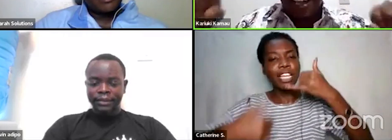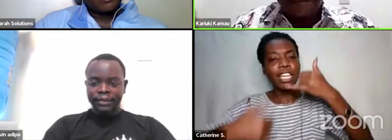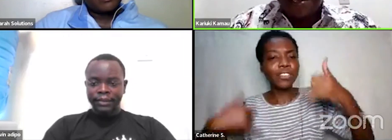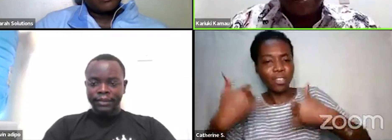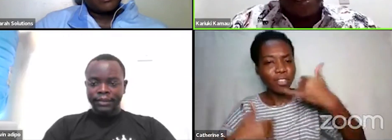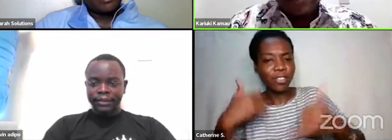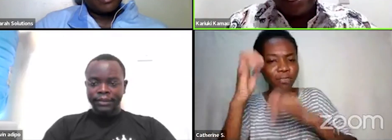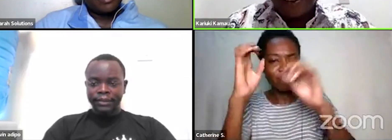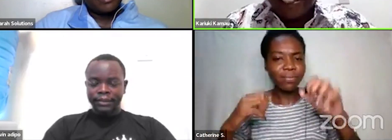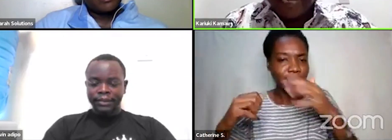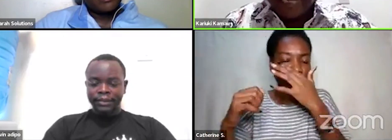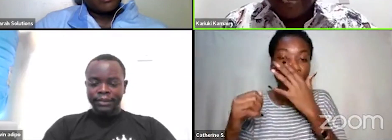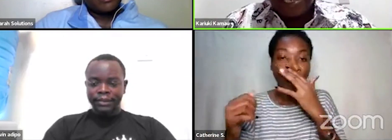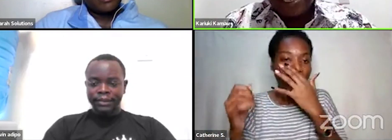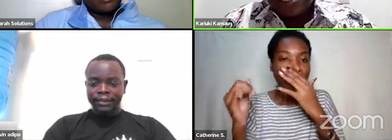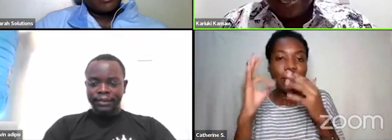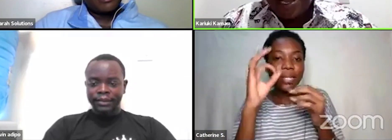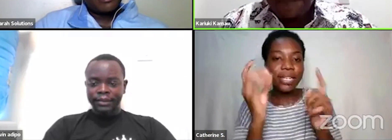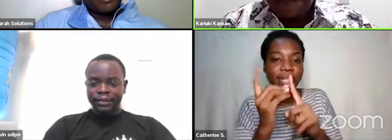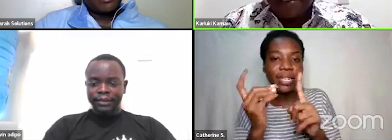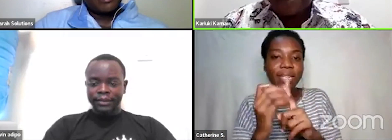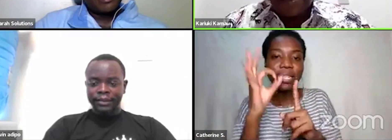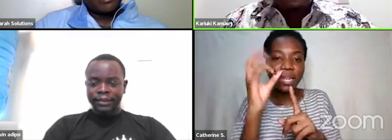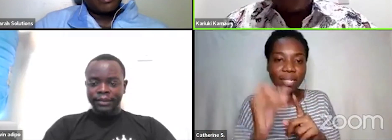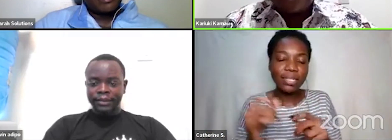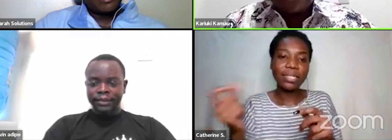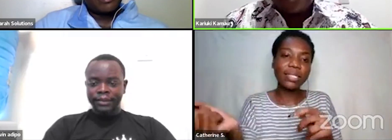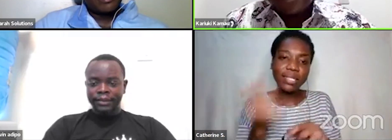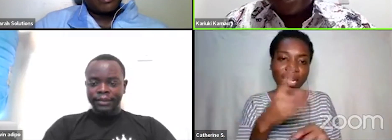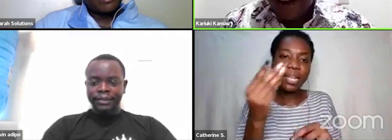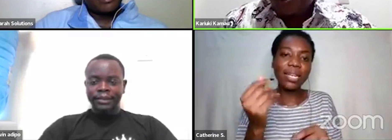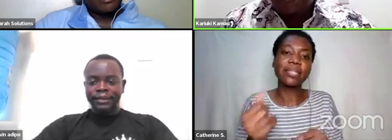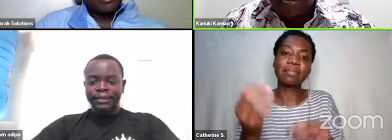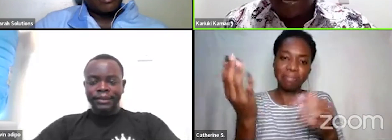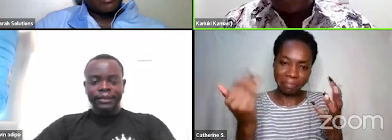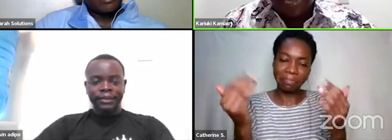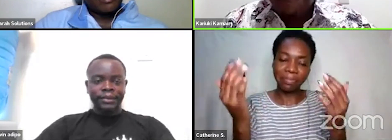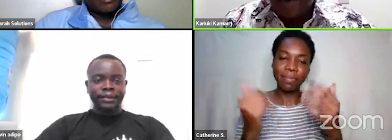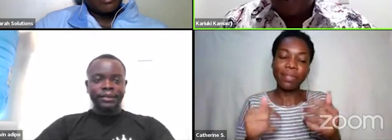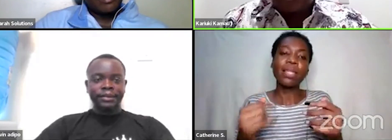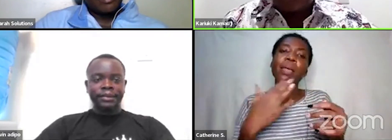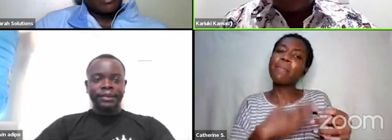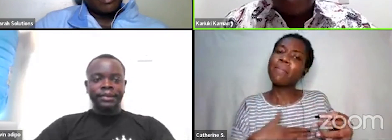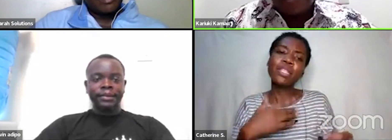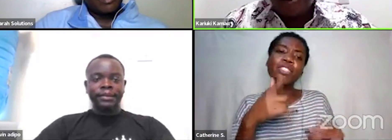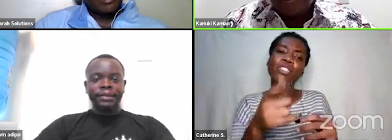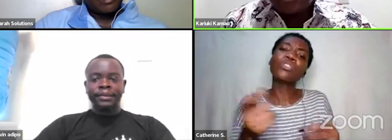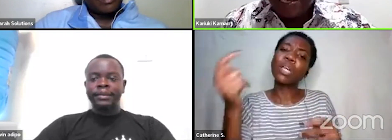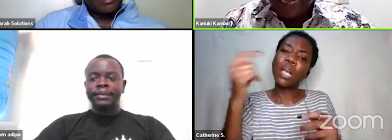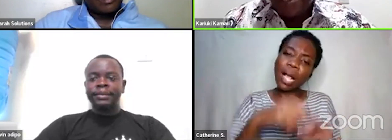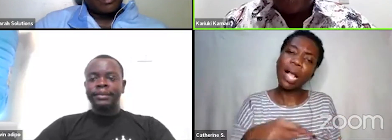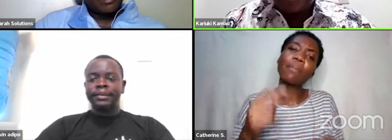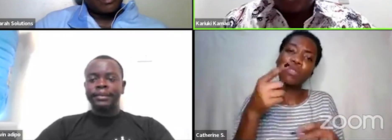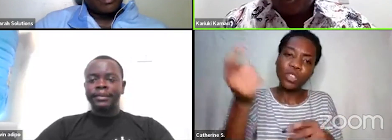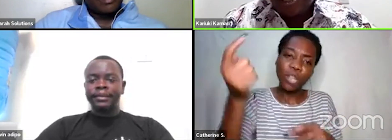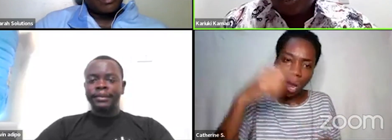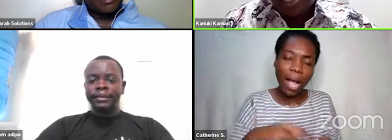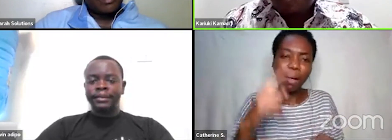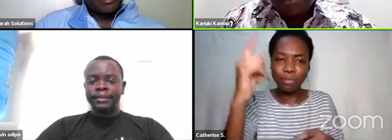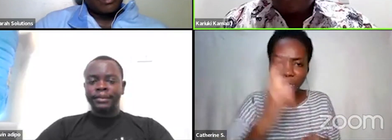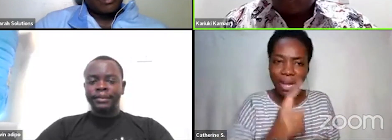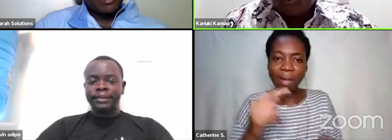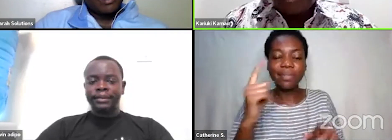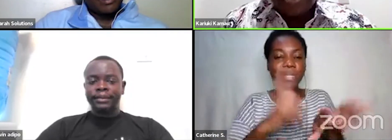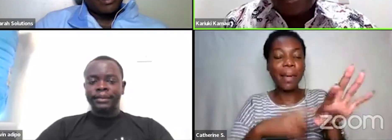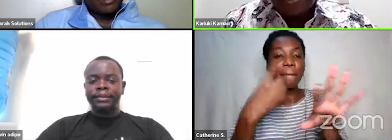salary is coming. The elders kept on telling the young man, please hit down, please come down when your bones are young so that you